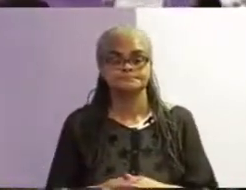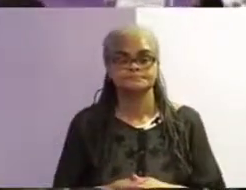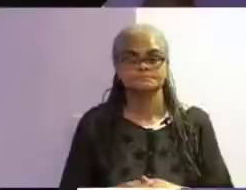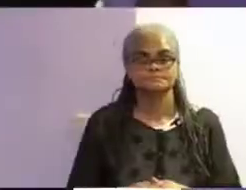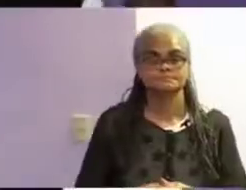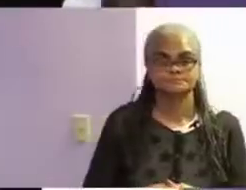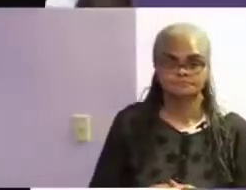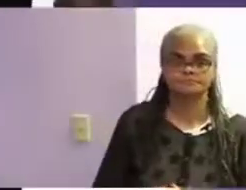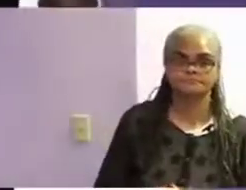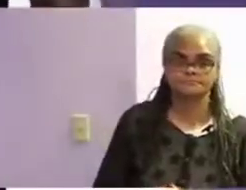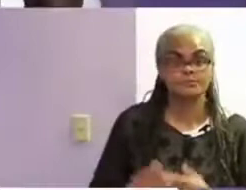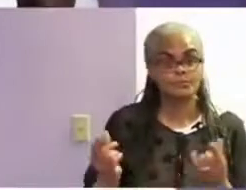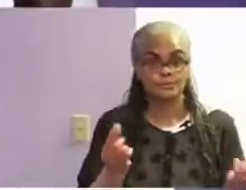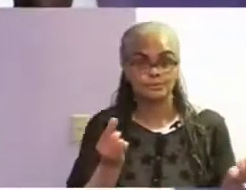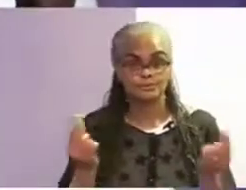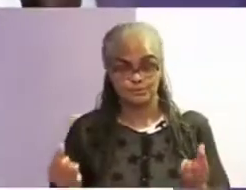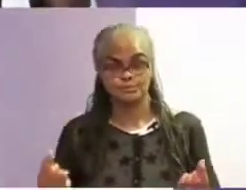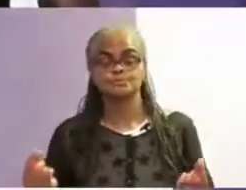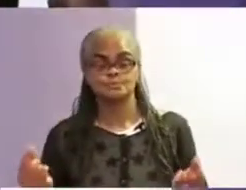What we want to do